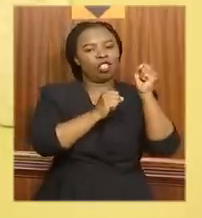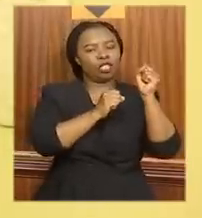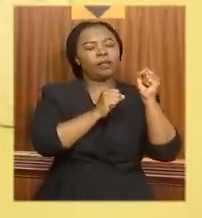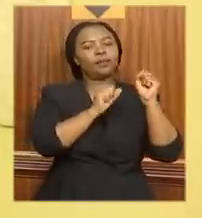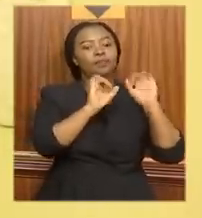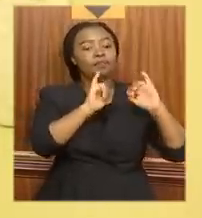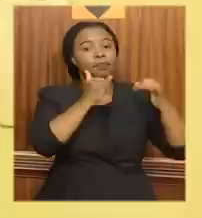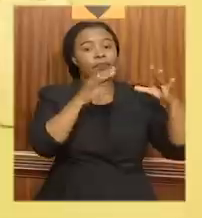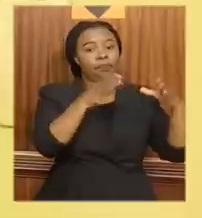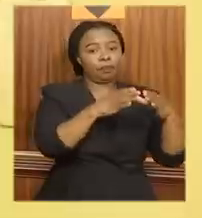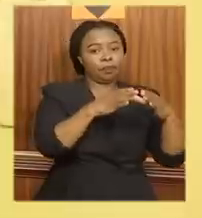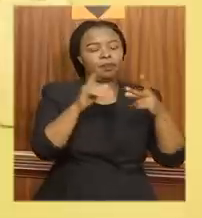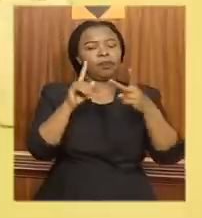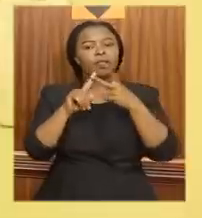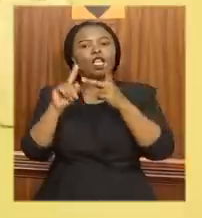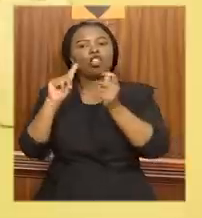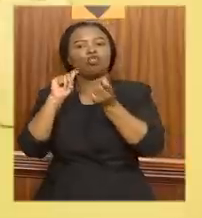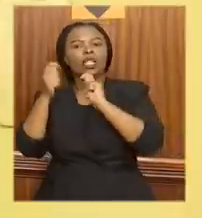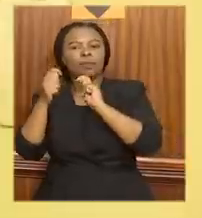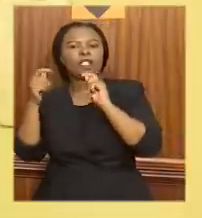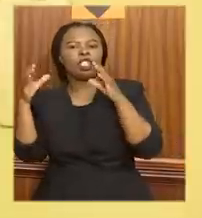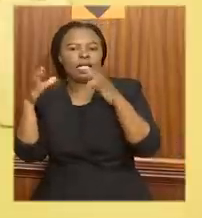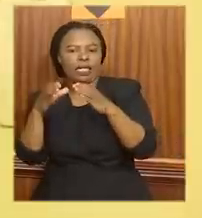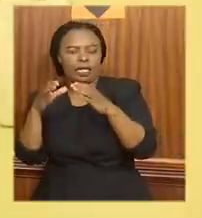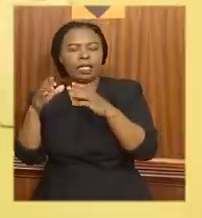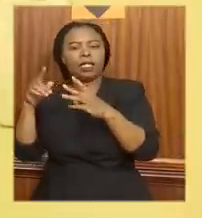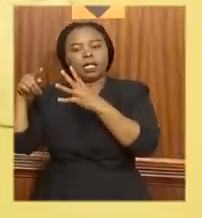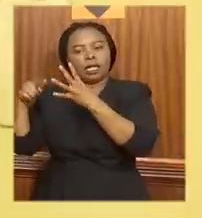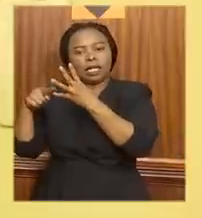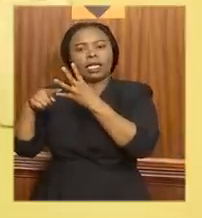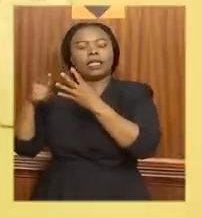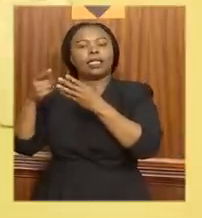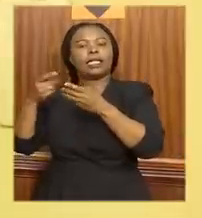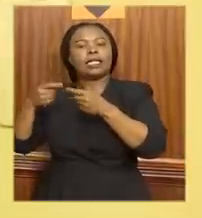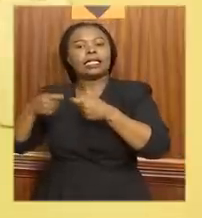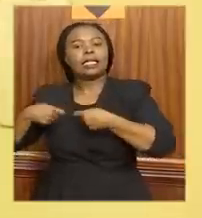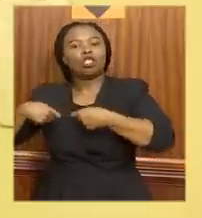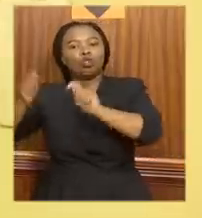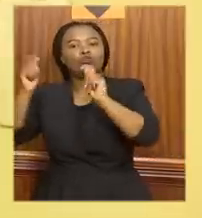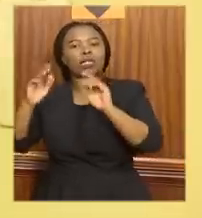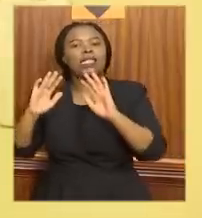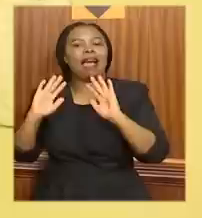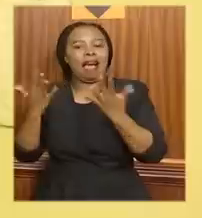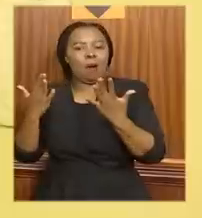electricity transmission entity, and an electricity distribution entity.